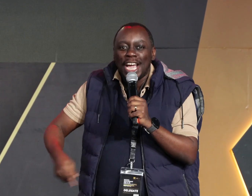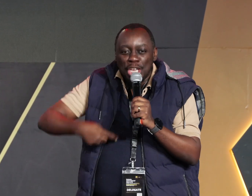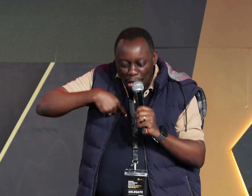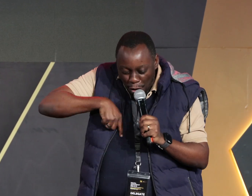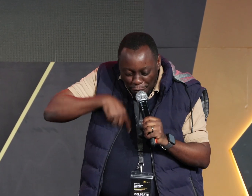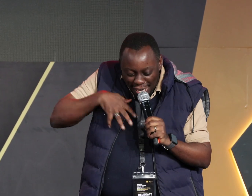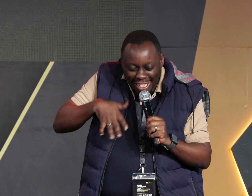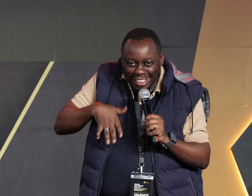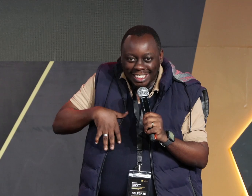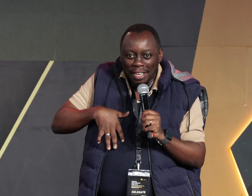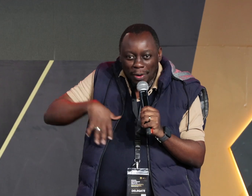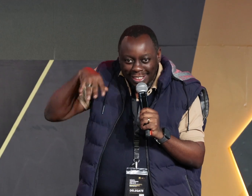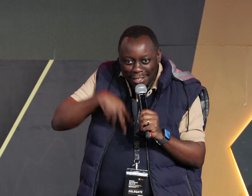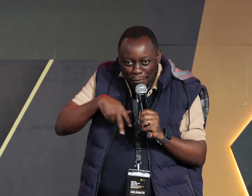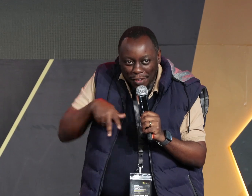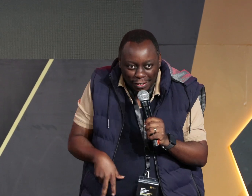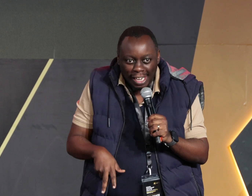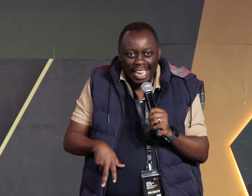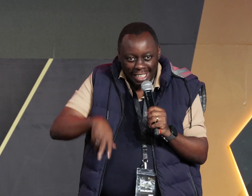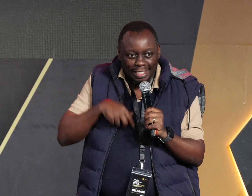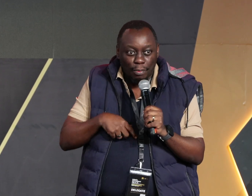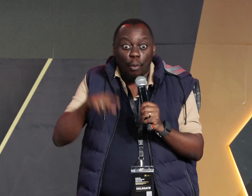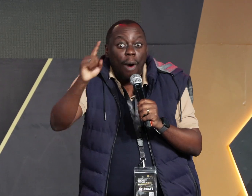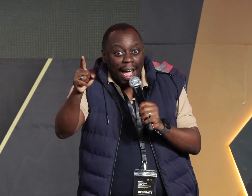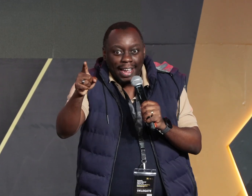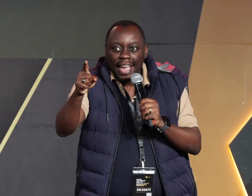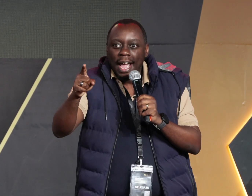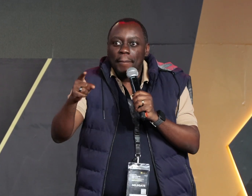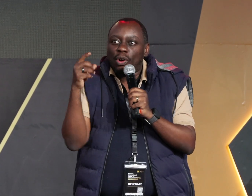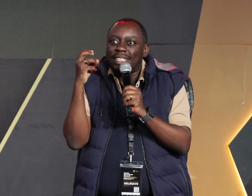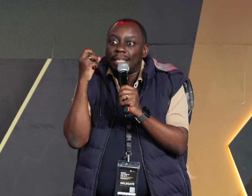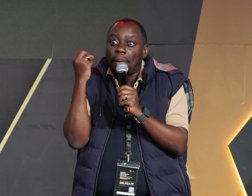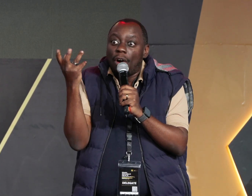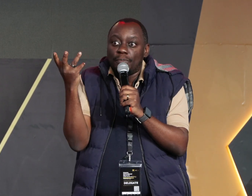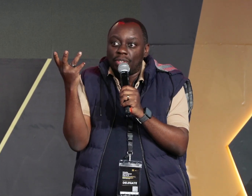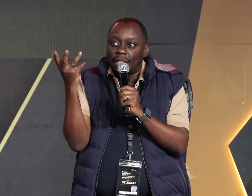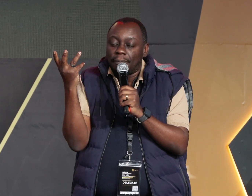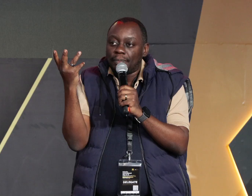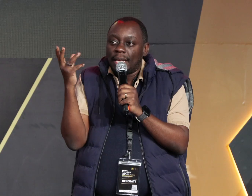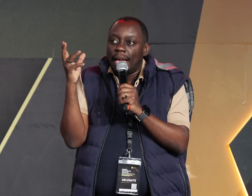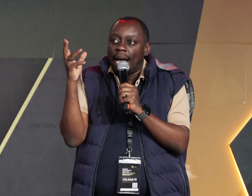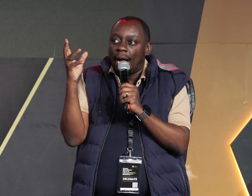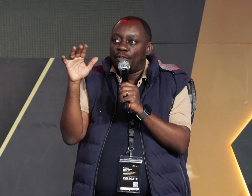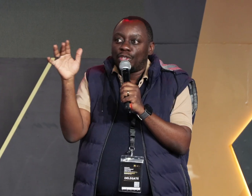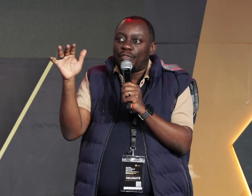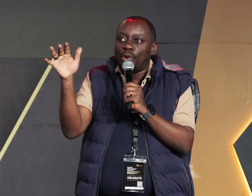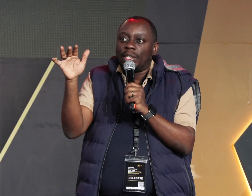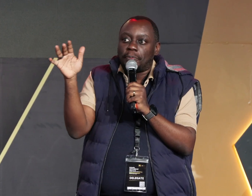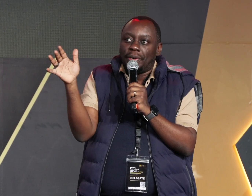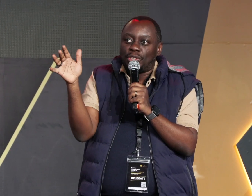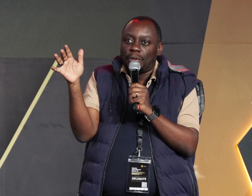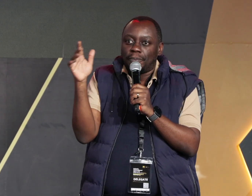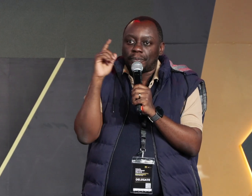times. Your feelings will still feel the same way. Why? Because it's the power of music. For those of you